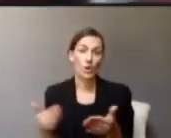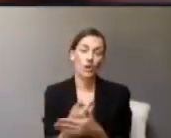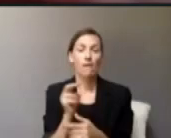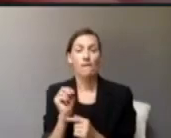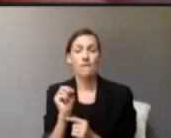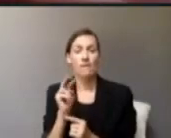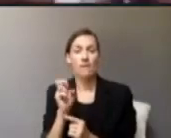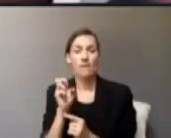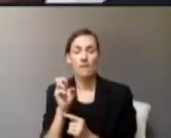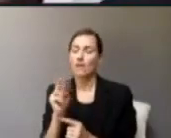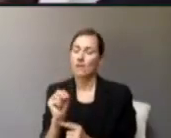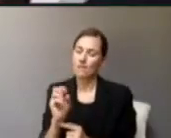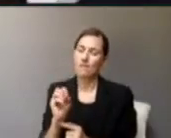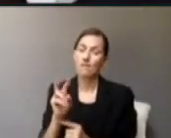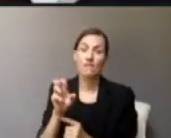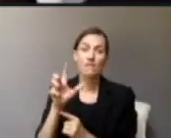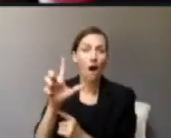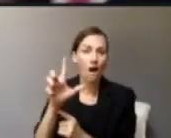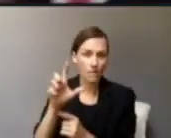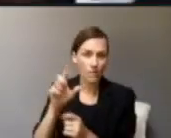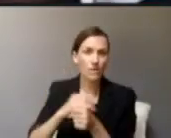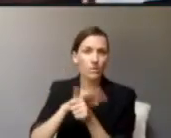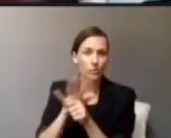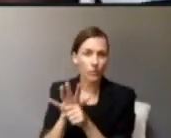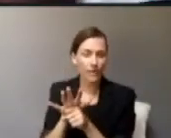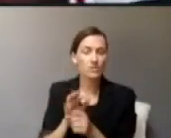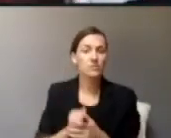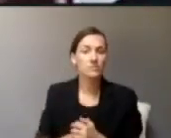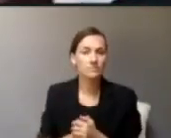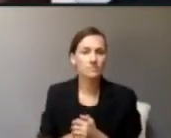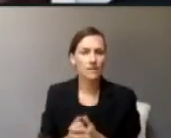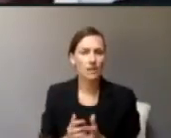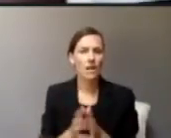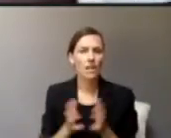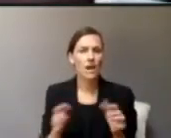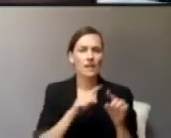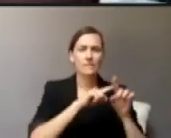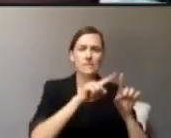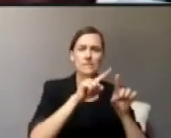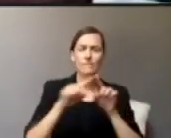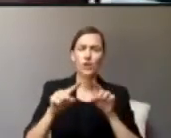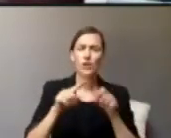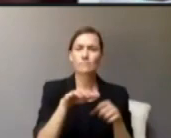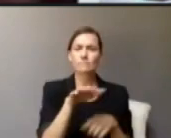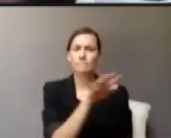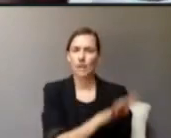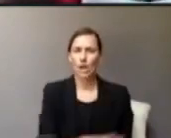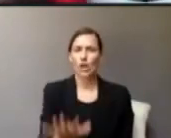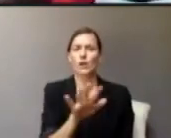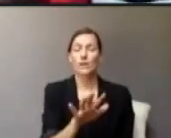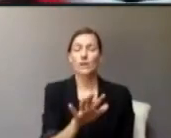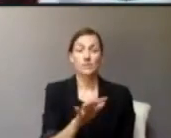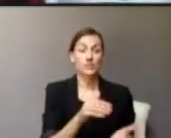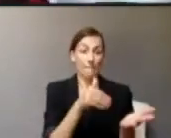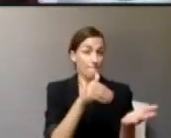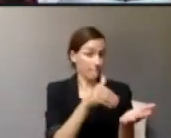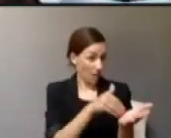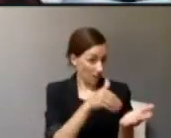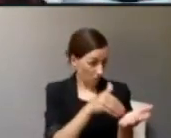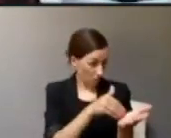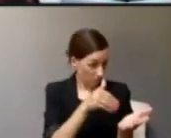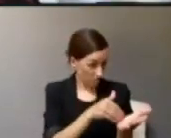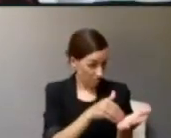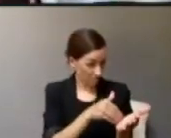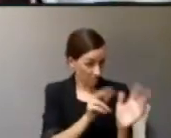novel coronavirus? You know, and there are a lot of different areas. Certainly there's the medical aspect. You know, one of the